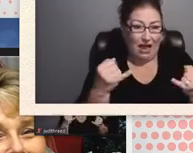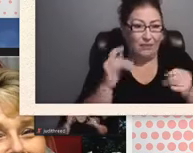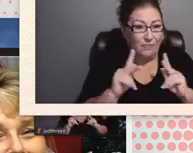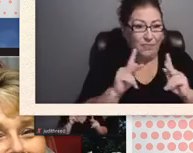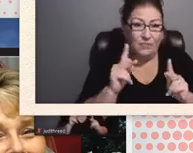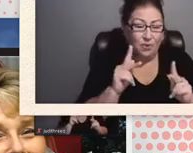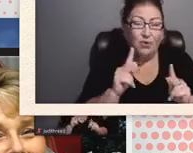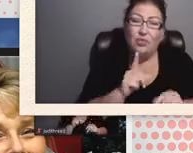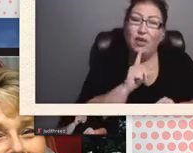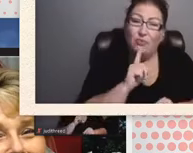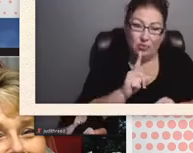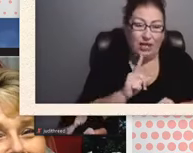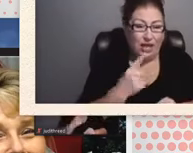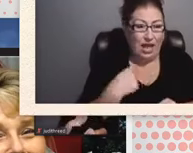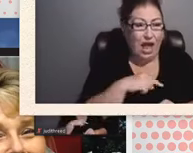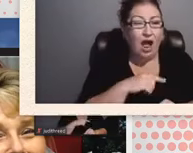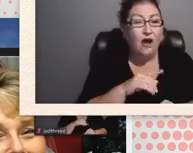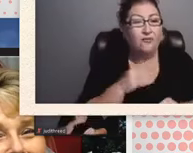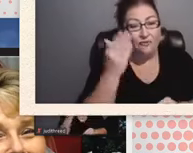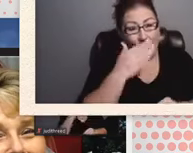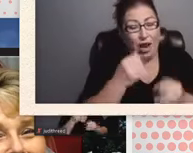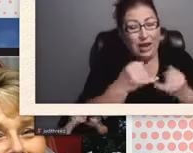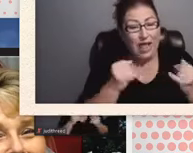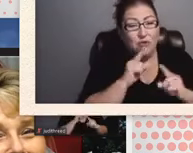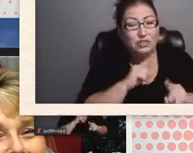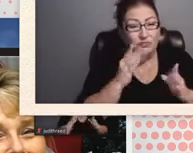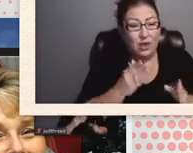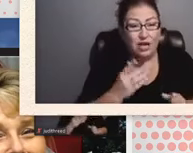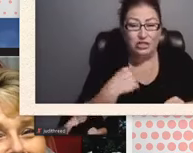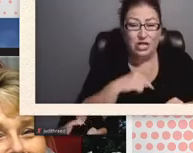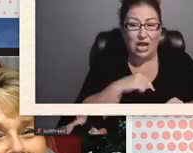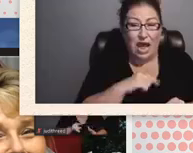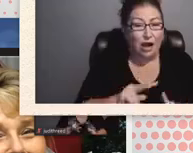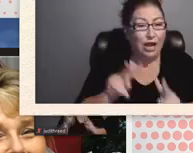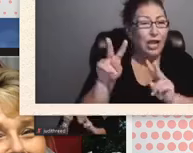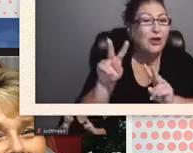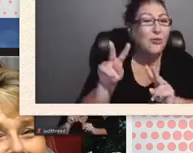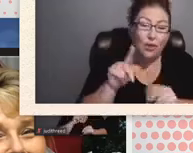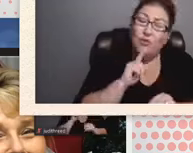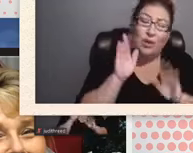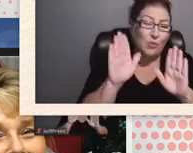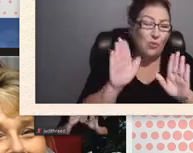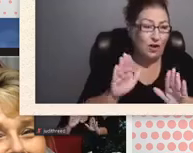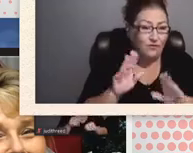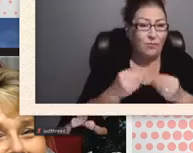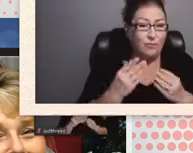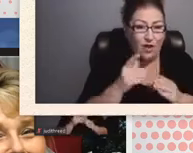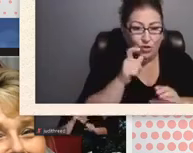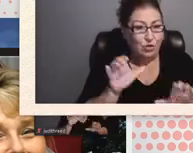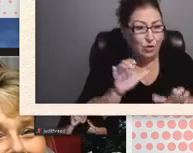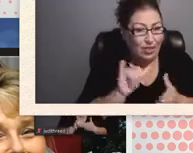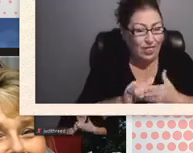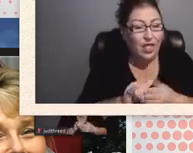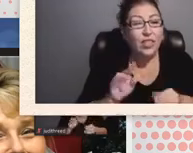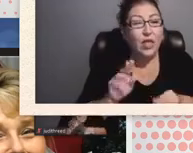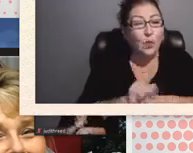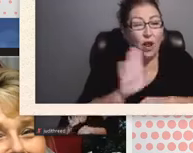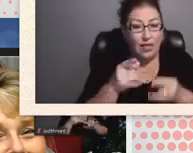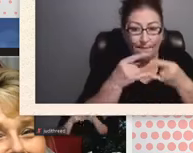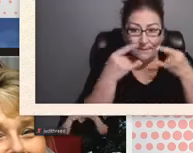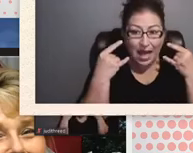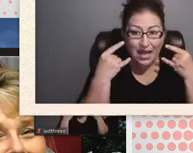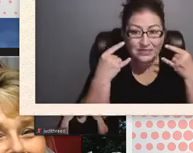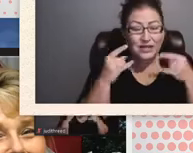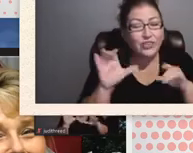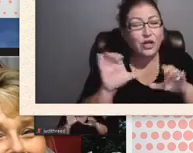our frontline responders. They are heroes. They're wonderful, these providers that are doing this. They wear their masks. They do the things